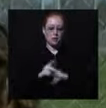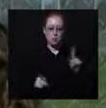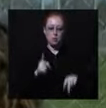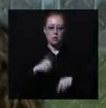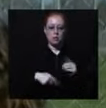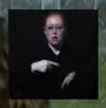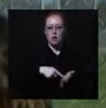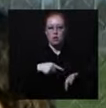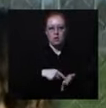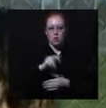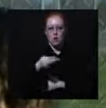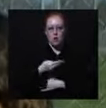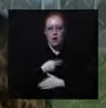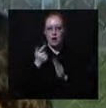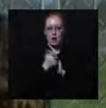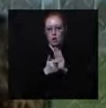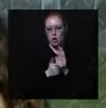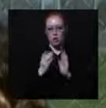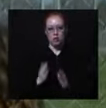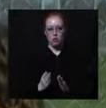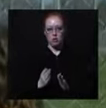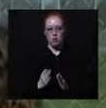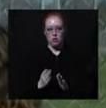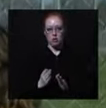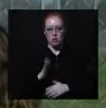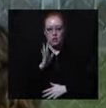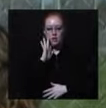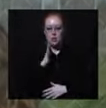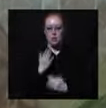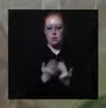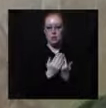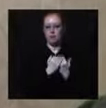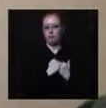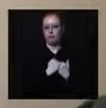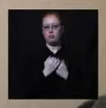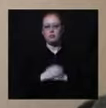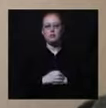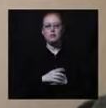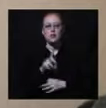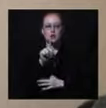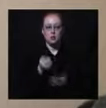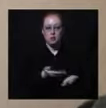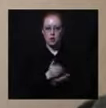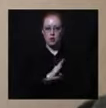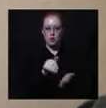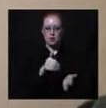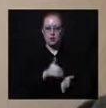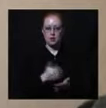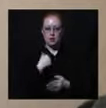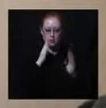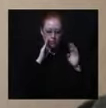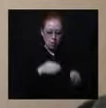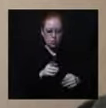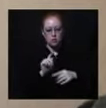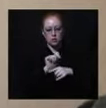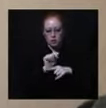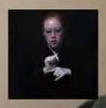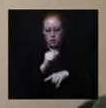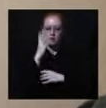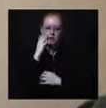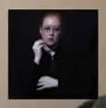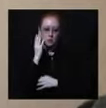to hire an attorney and otherwise would just be walked all over. Disability Rights Centers obviously have that focus, that training, that